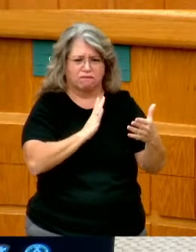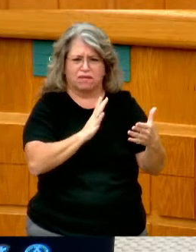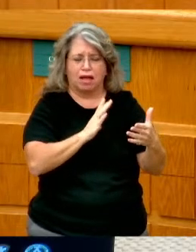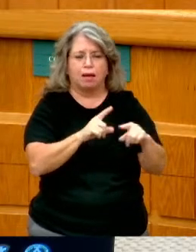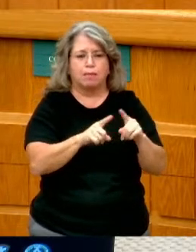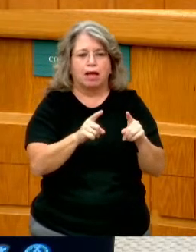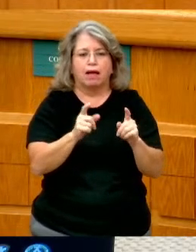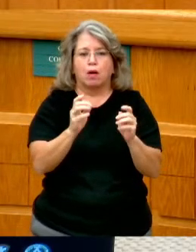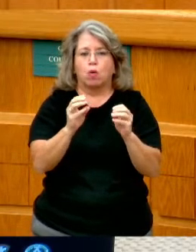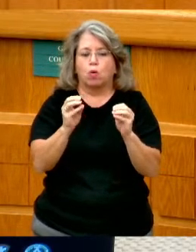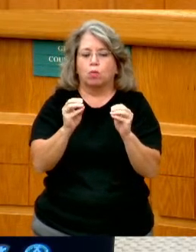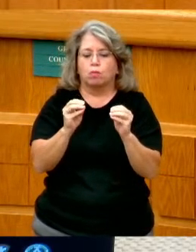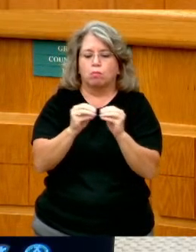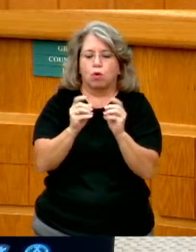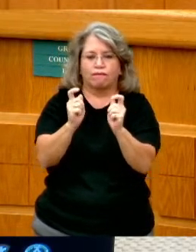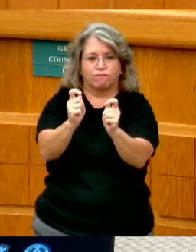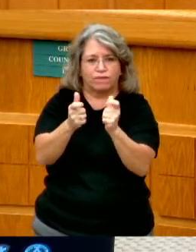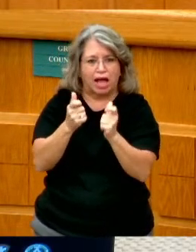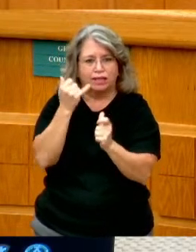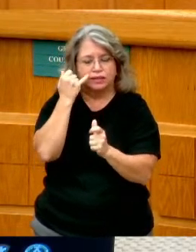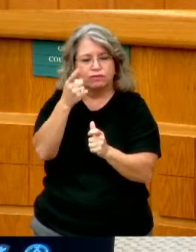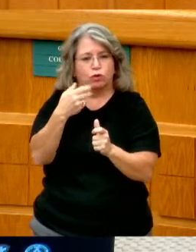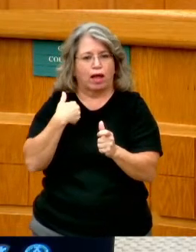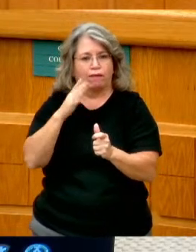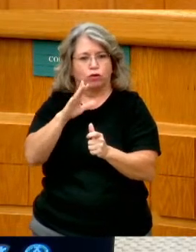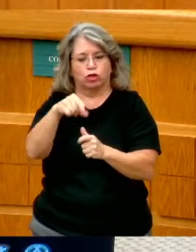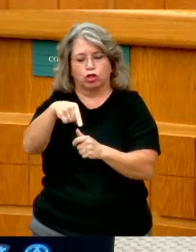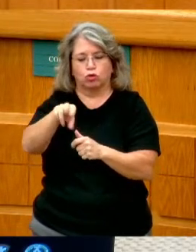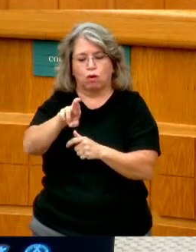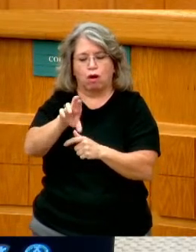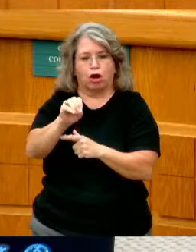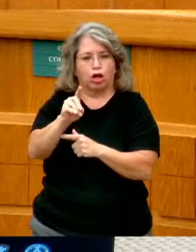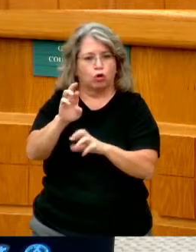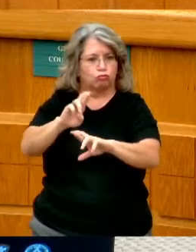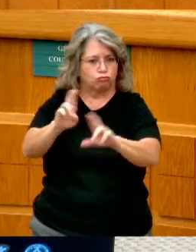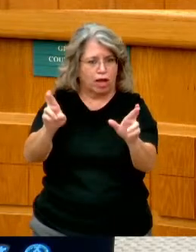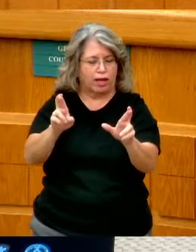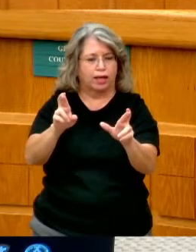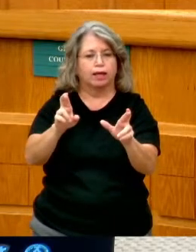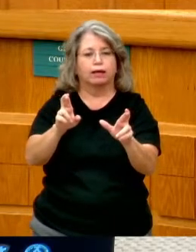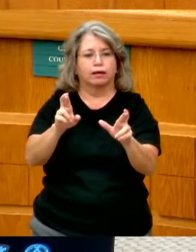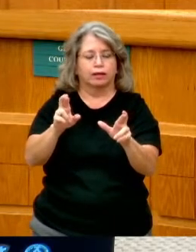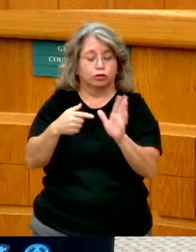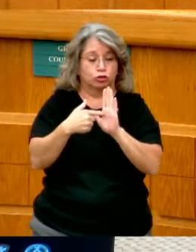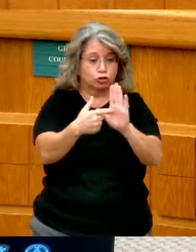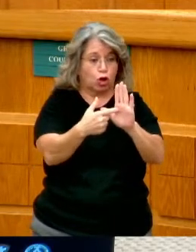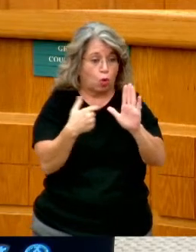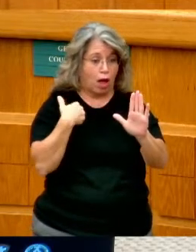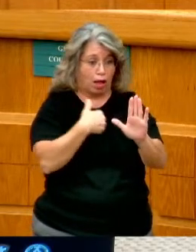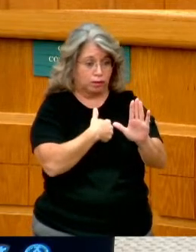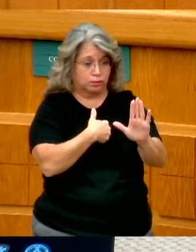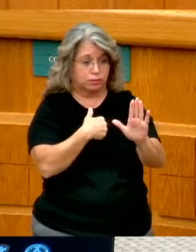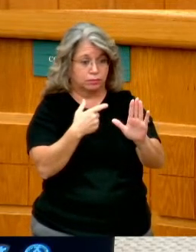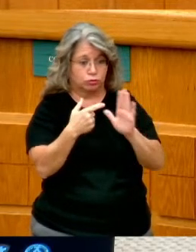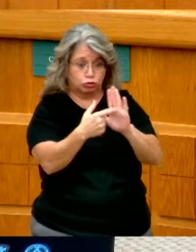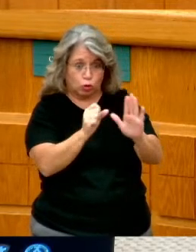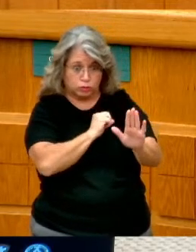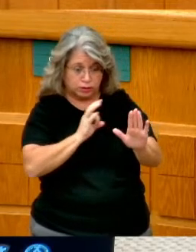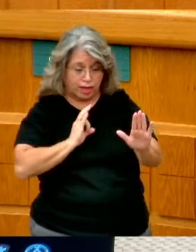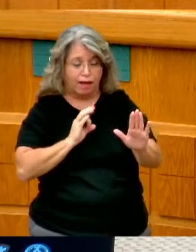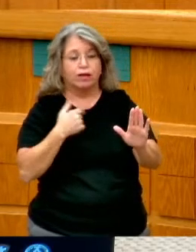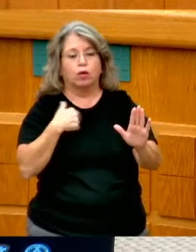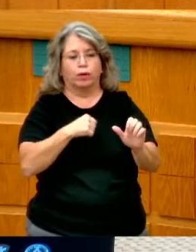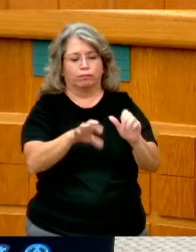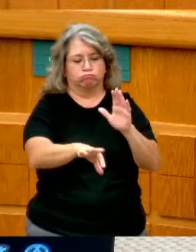have a QR code that when you bring it in to the clinic, we can find your information that much quicker. Si no obtengo el enlace mágico,